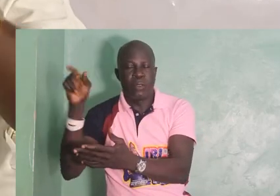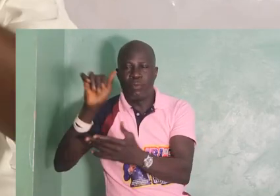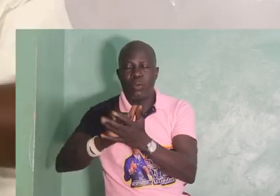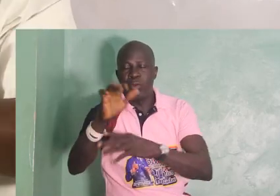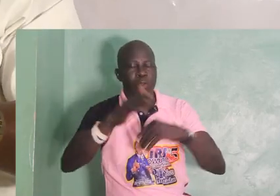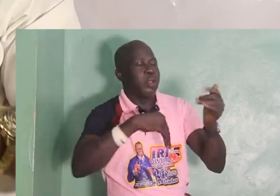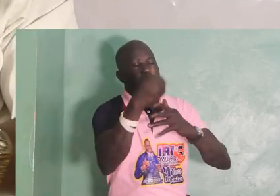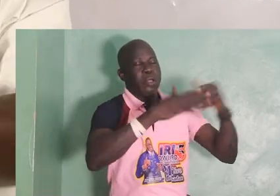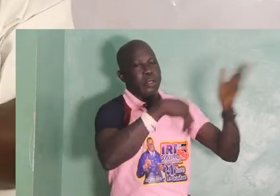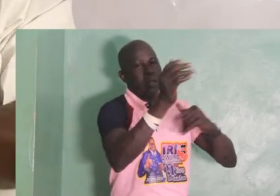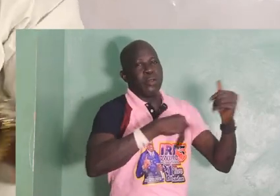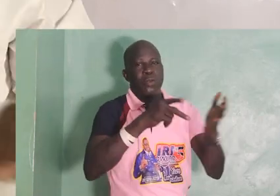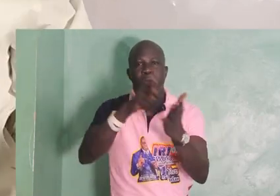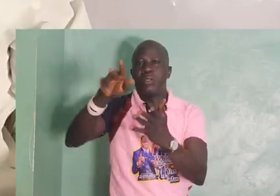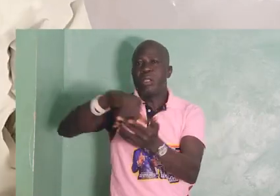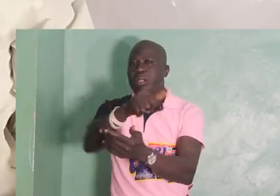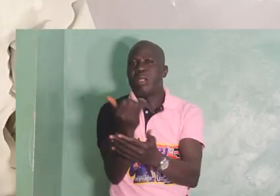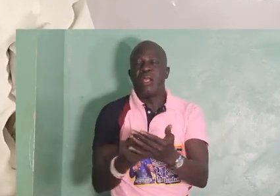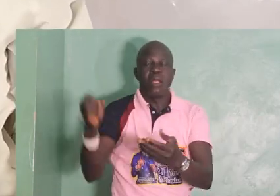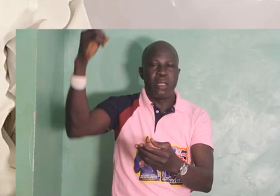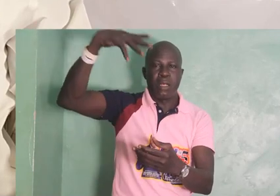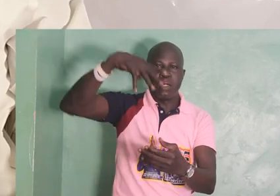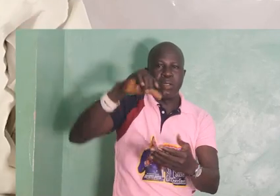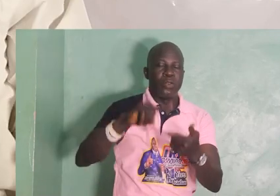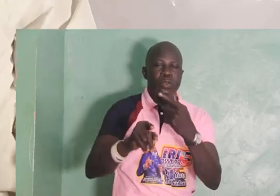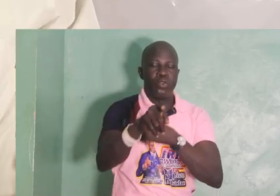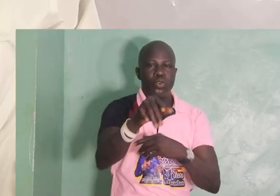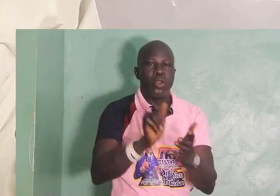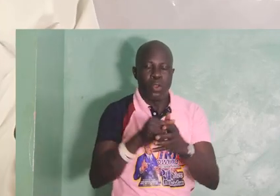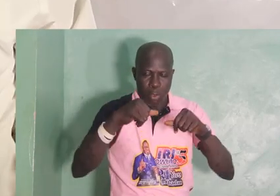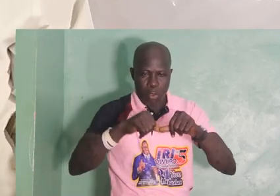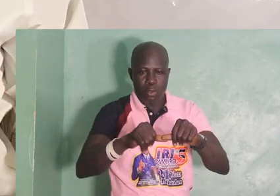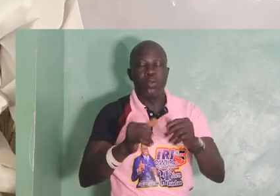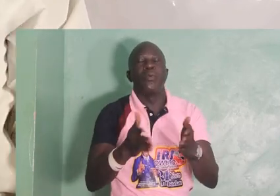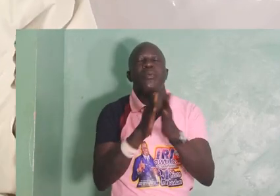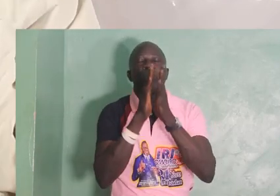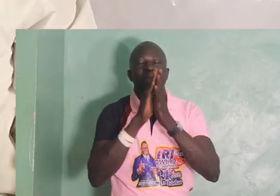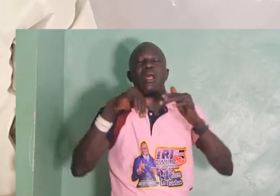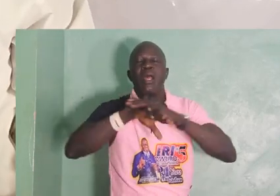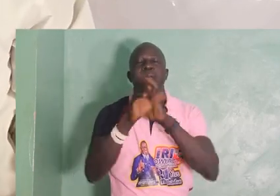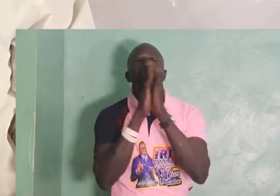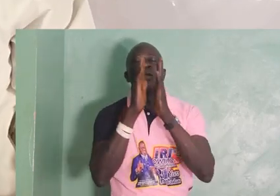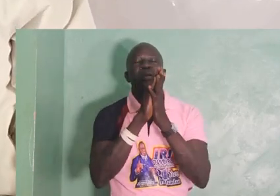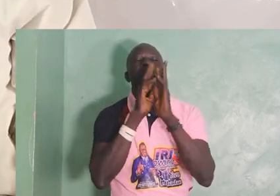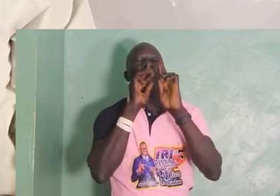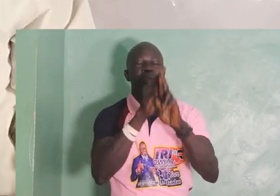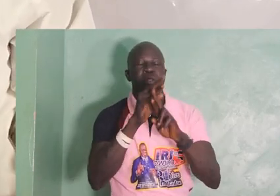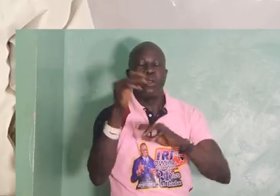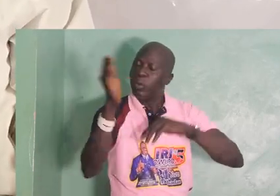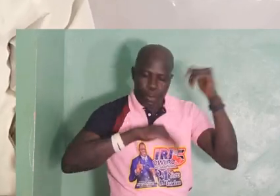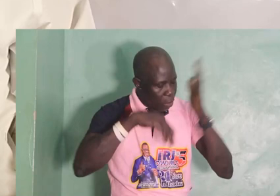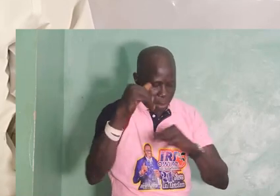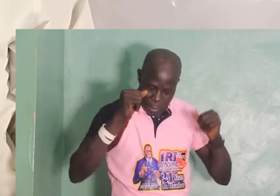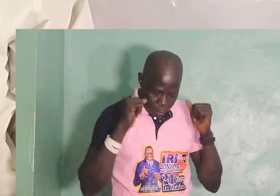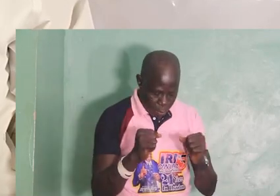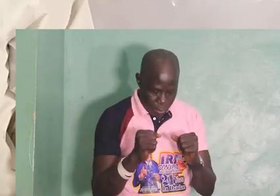for you. Man, nkankan. That will never cost you anything. It's a great privilege. There are madua o. Make sure you adua put in yourself intensive prayer. Agbara oki.